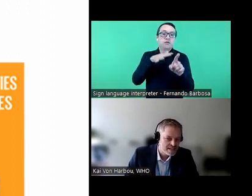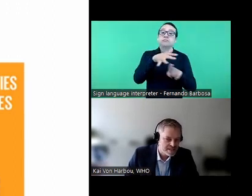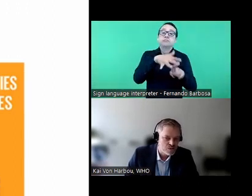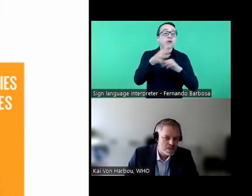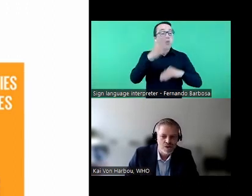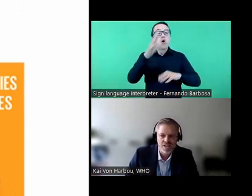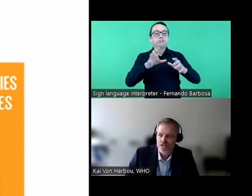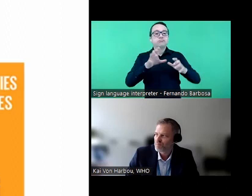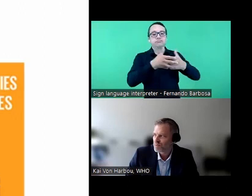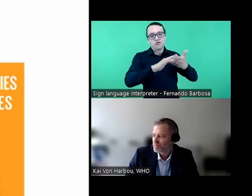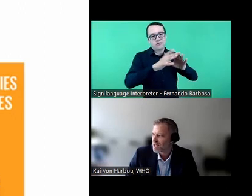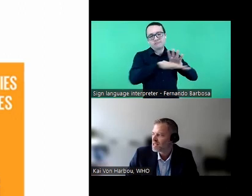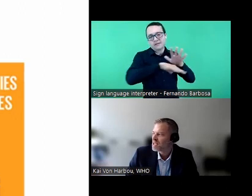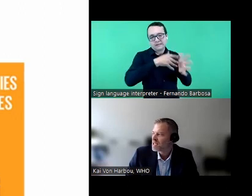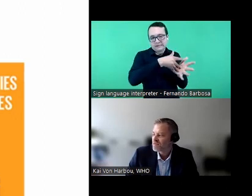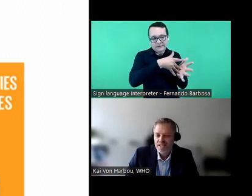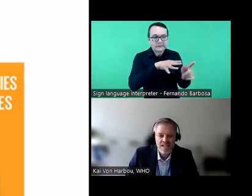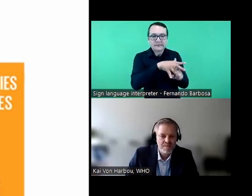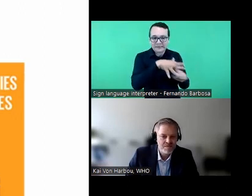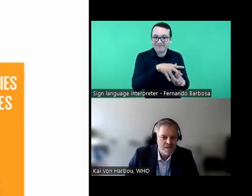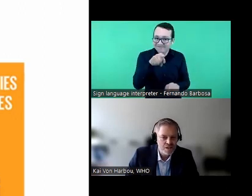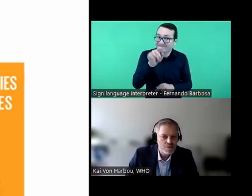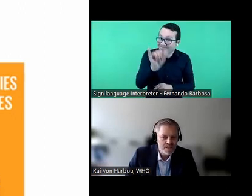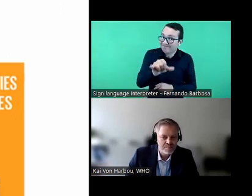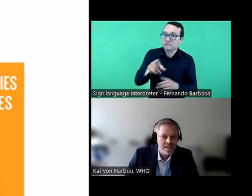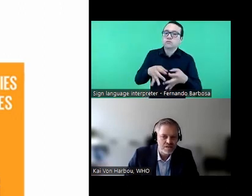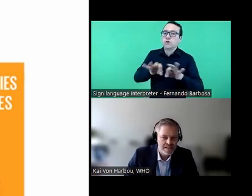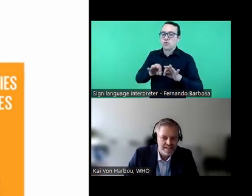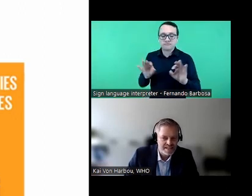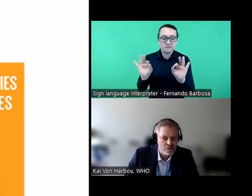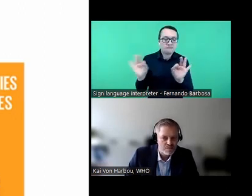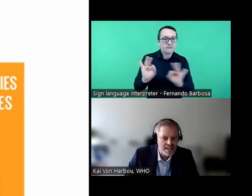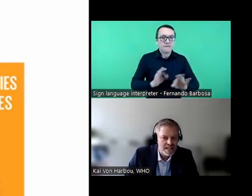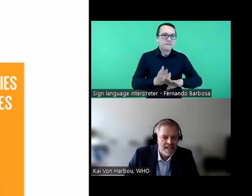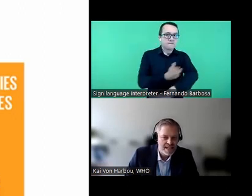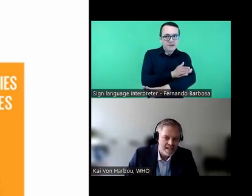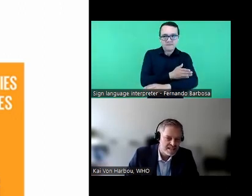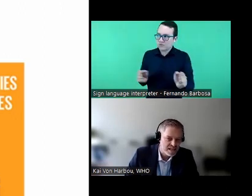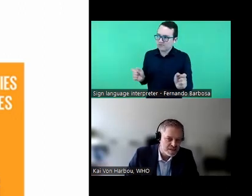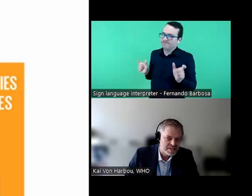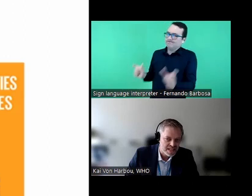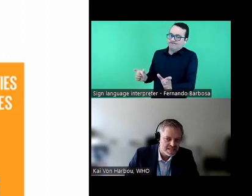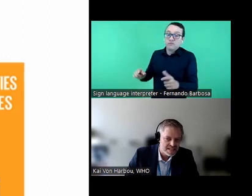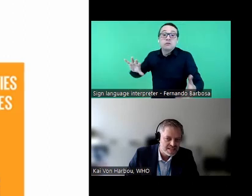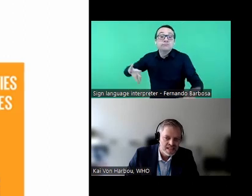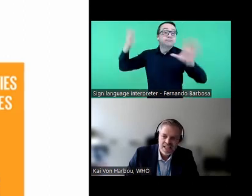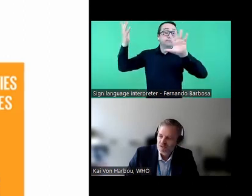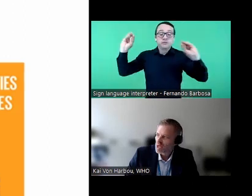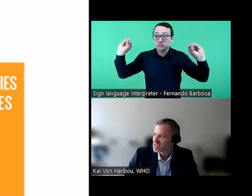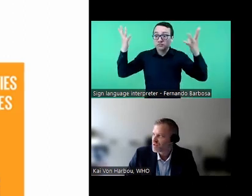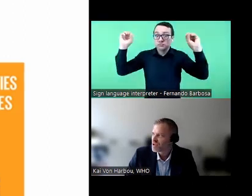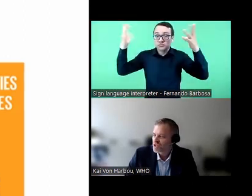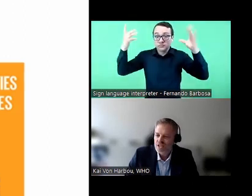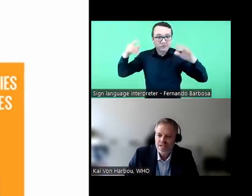is why it is so important to prepare, for example, for the dual impact of a disease outbreak and other types of disasters,